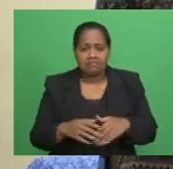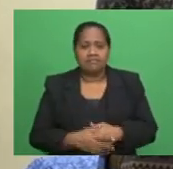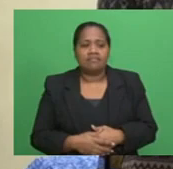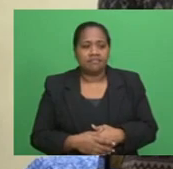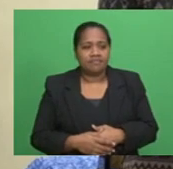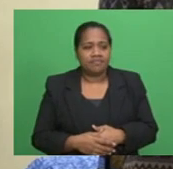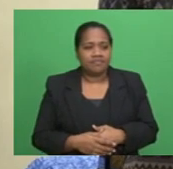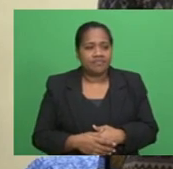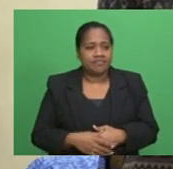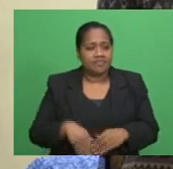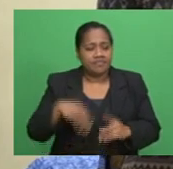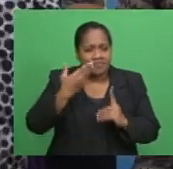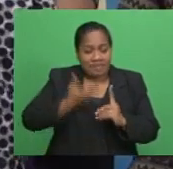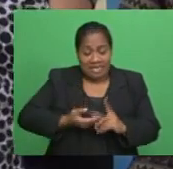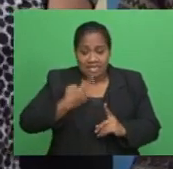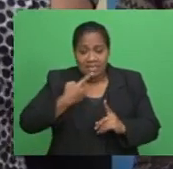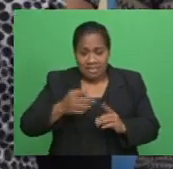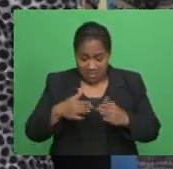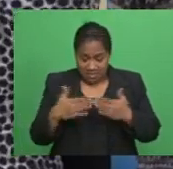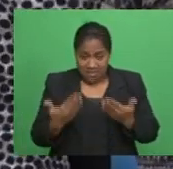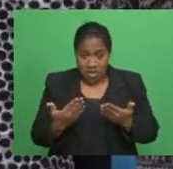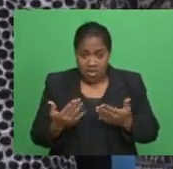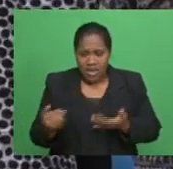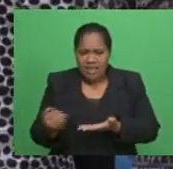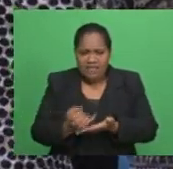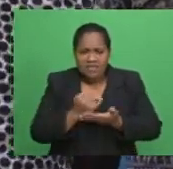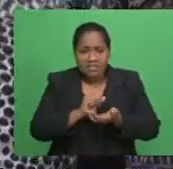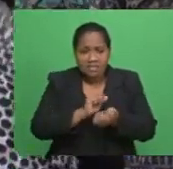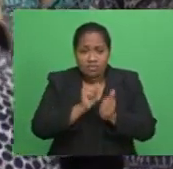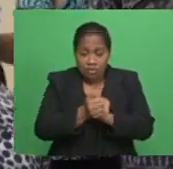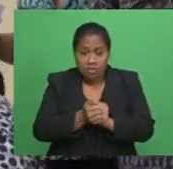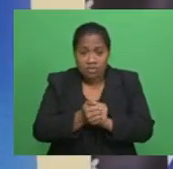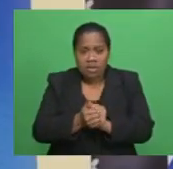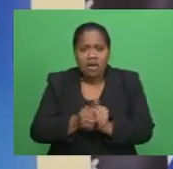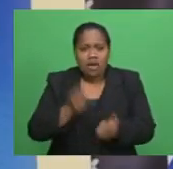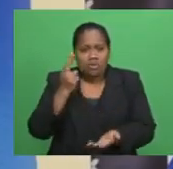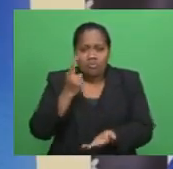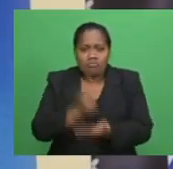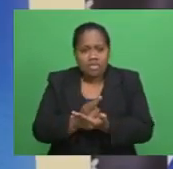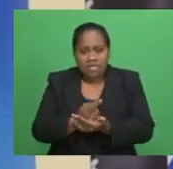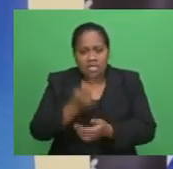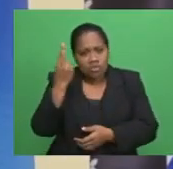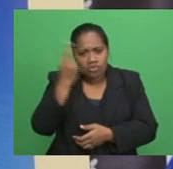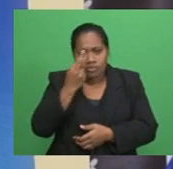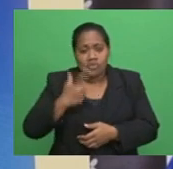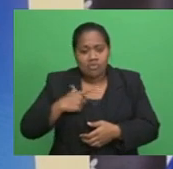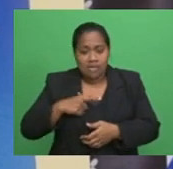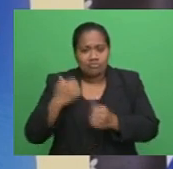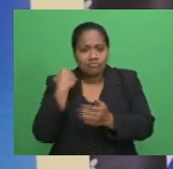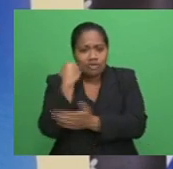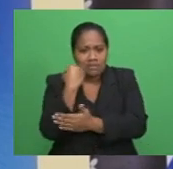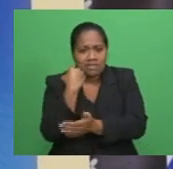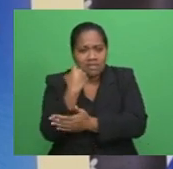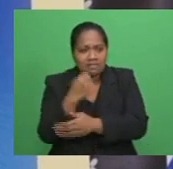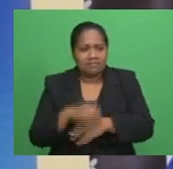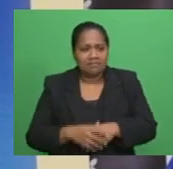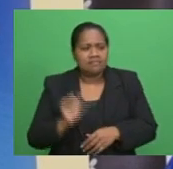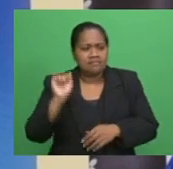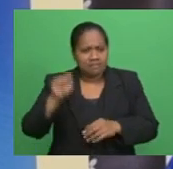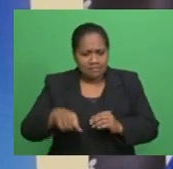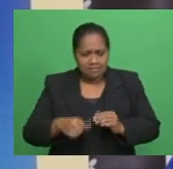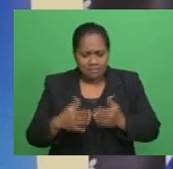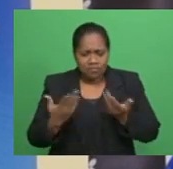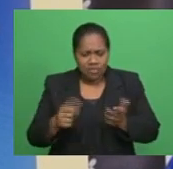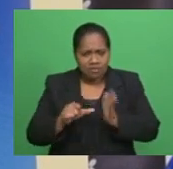during these times, investing in sports like rugby is a risk worth taking. Even when times are hard for all business houses, we strongly believe